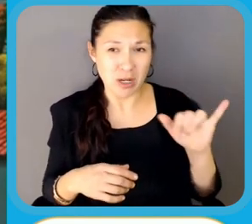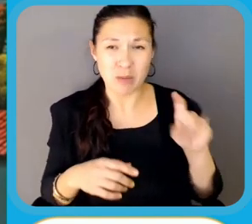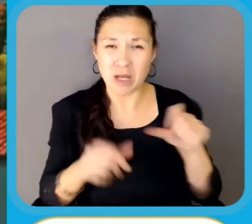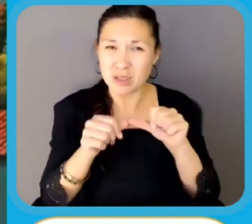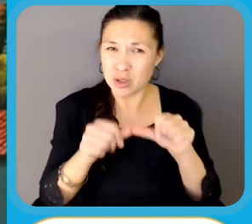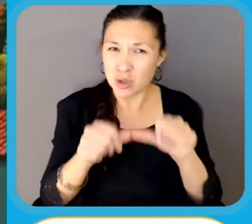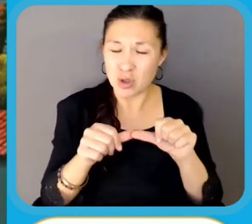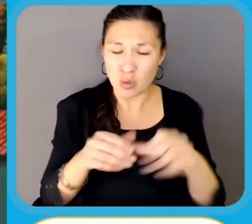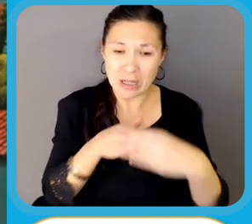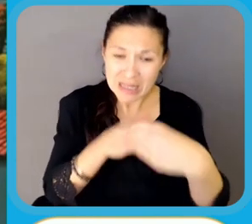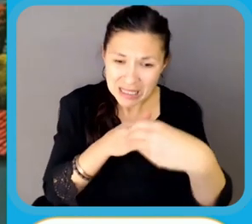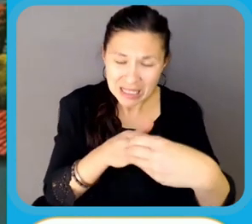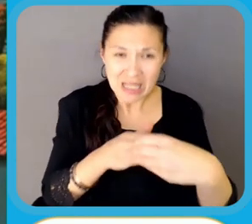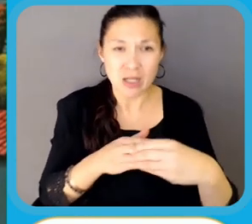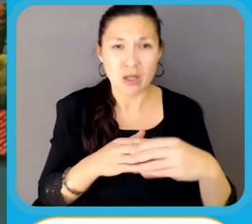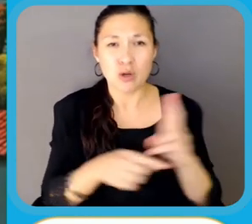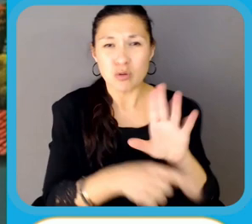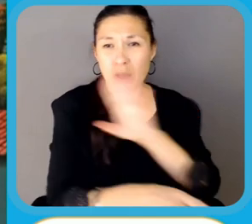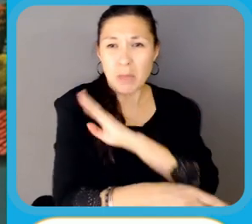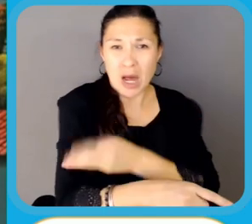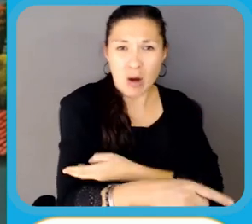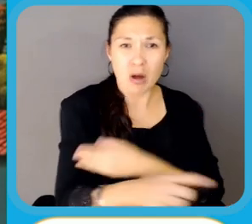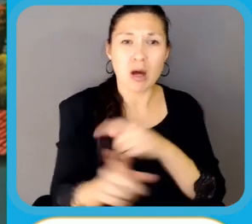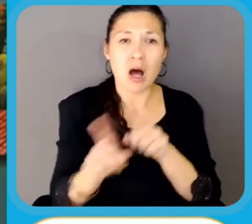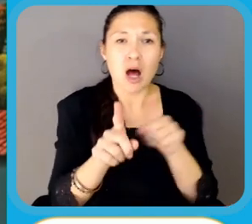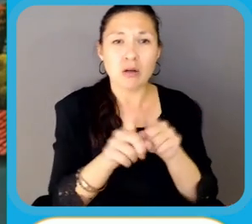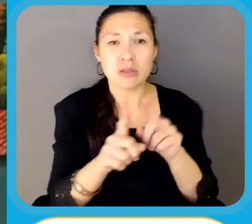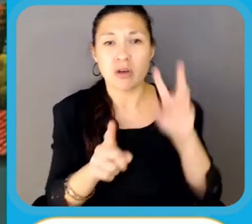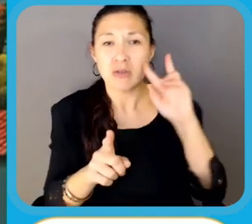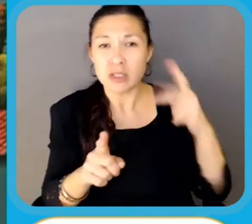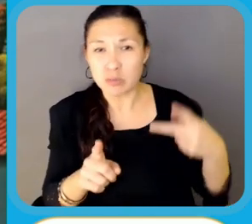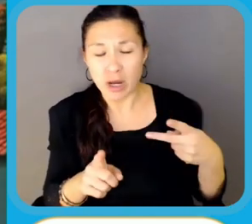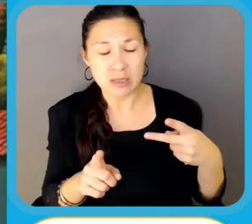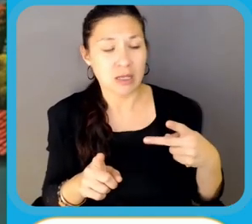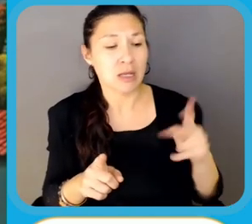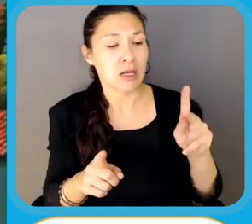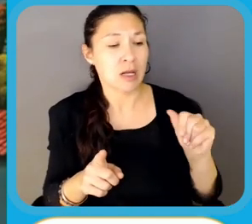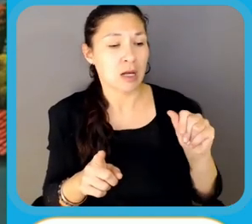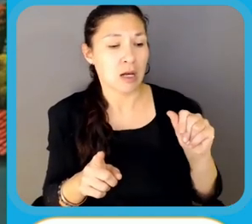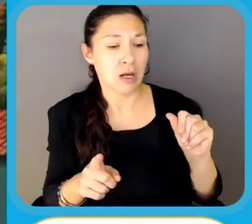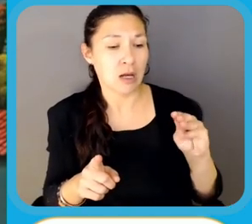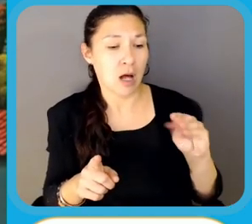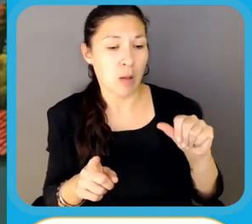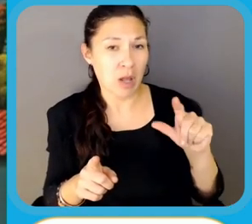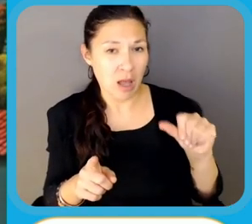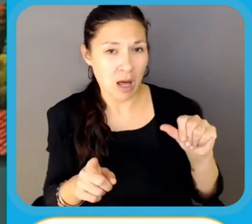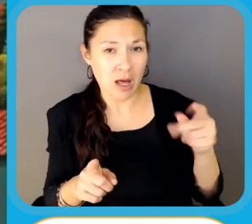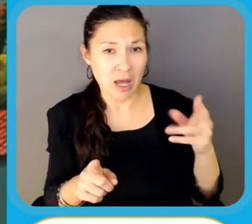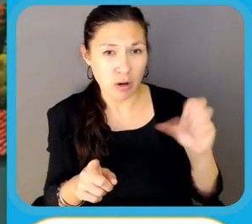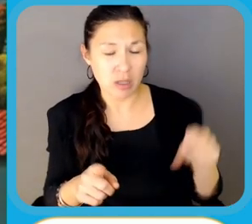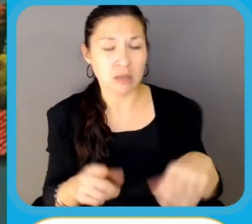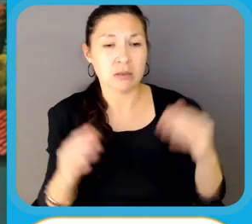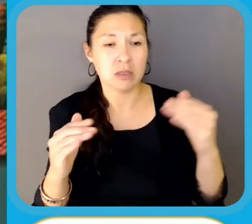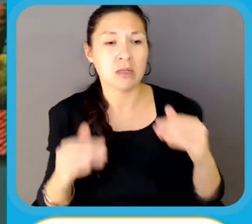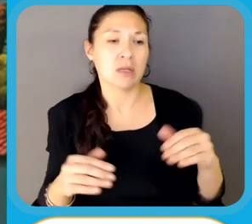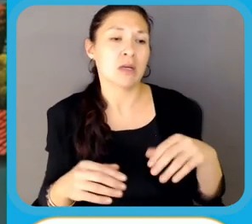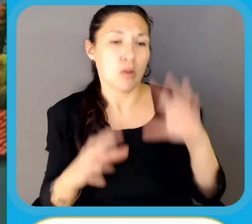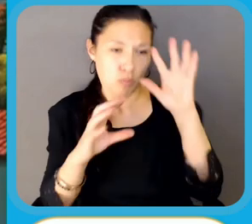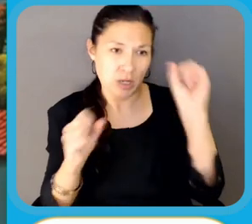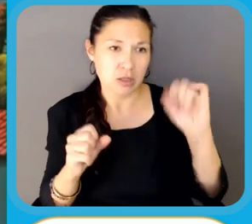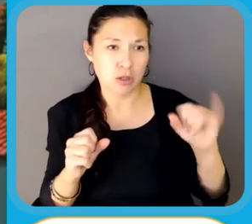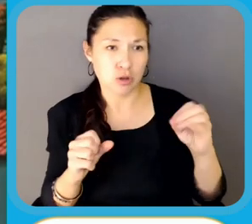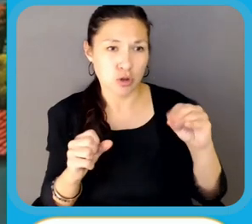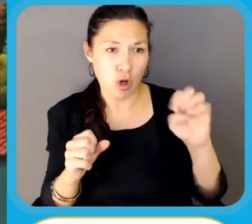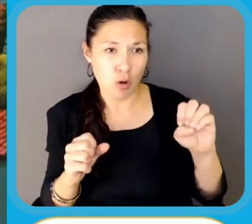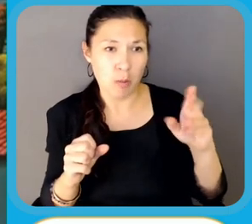power and work with Vice President Kamala Harris and President Joe Biden to guarantee that immigration reform, the DREAM Act, citizenship